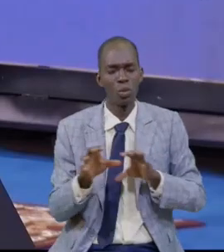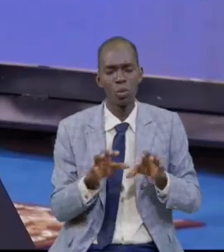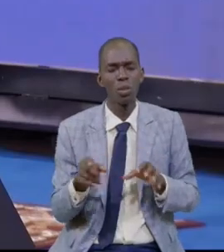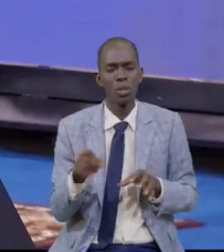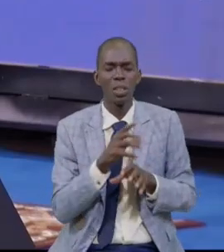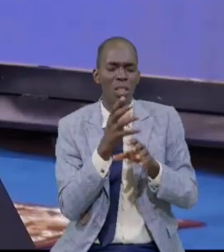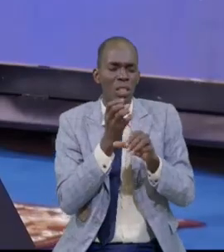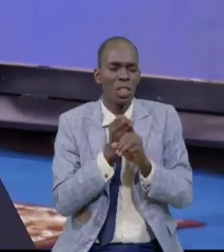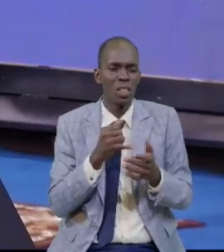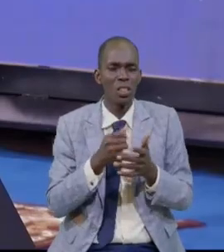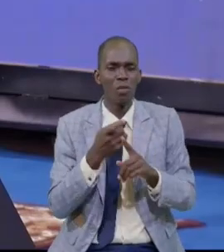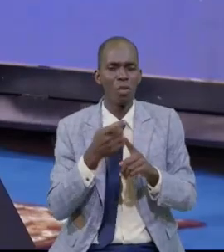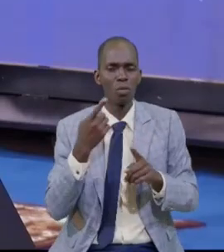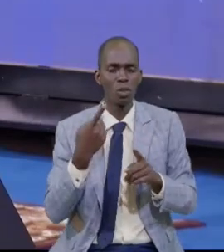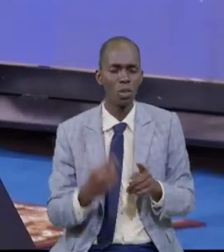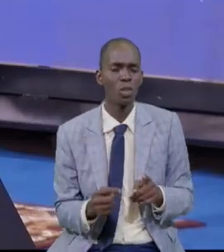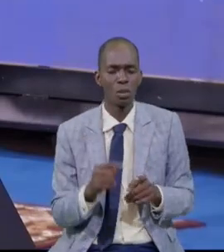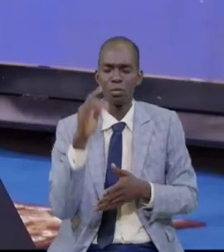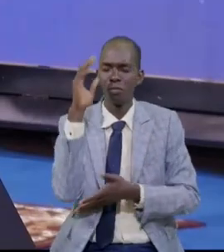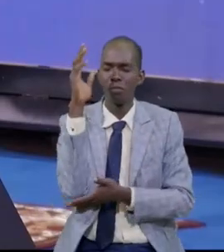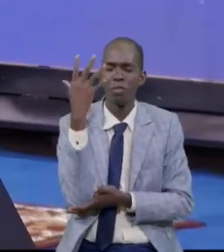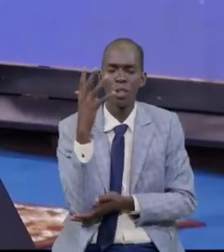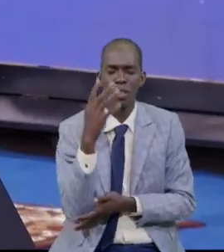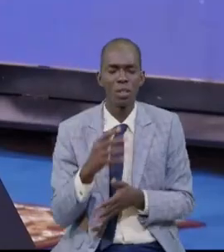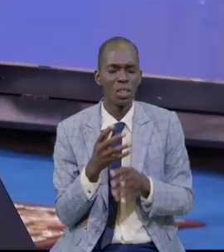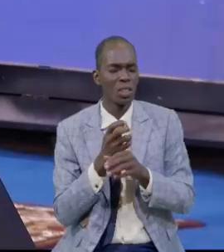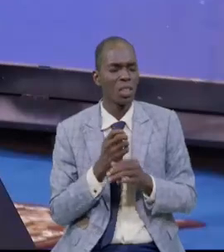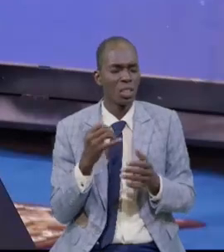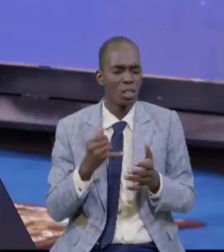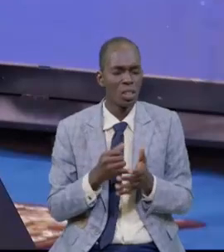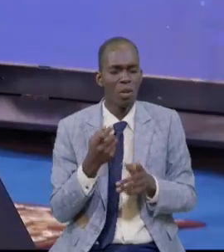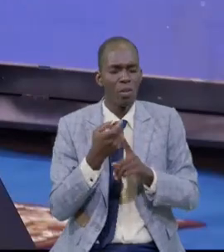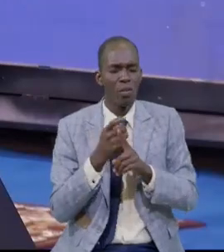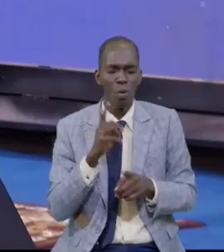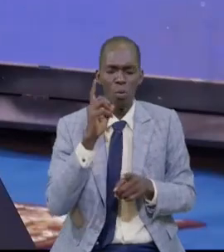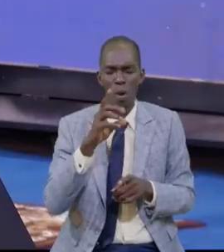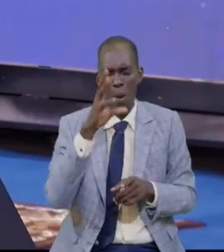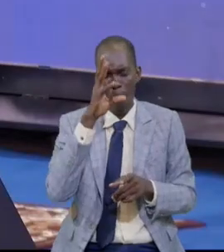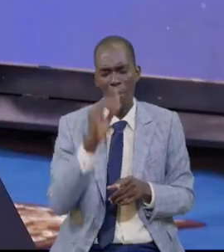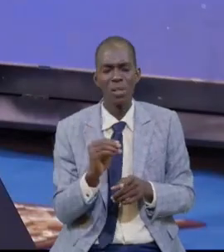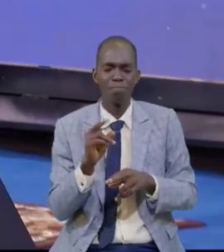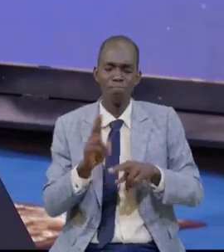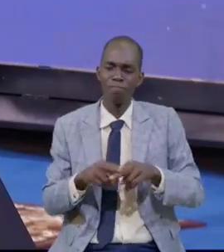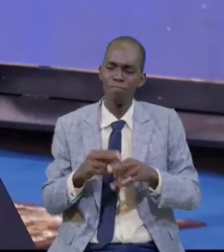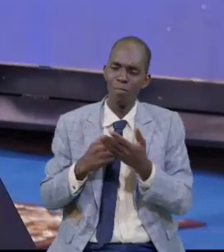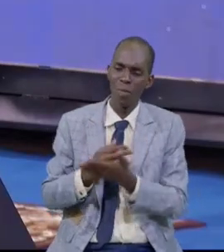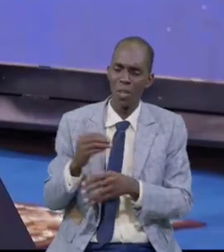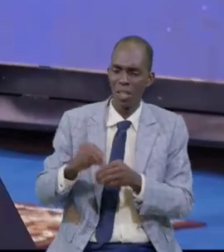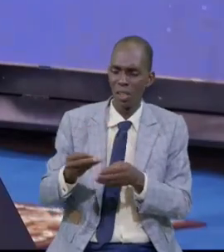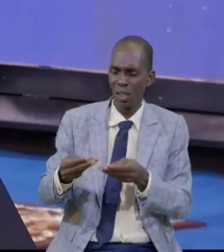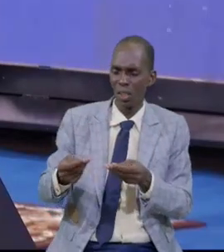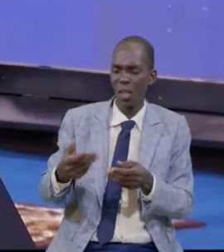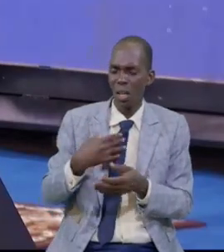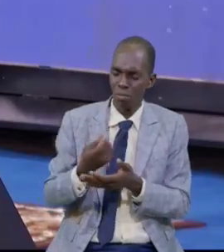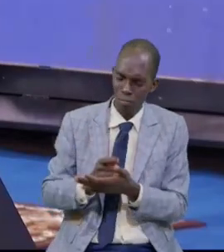it from the forest, they get it from, you know, one man sitting there on the doors and writing something, wherever they get it,